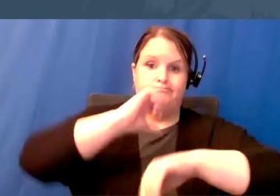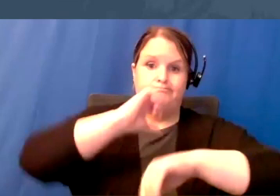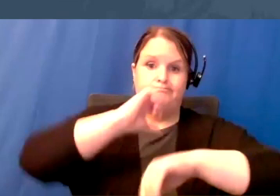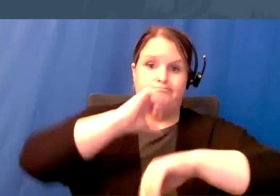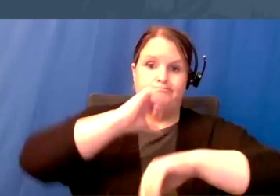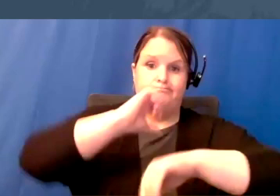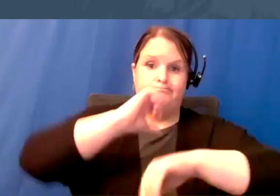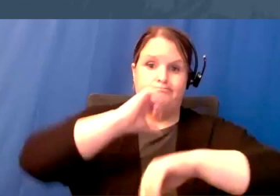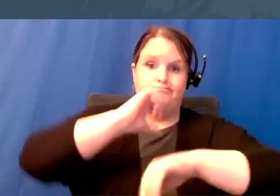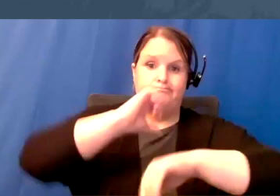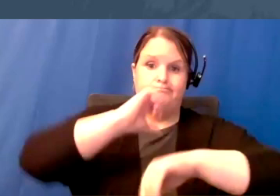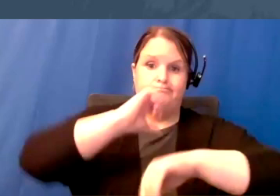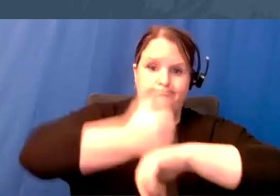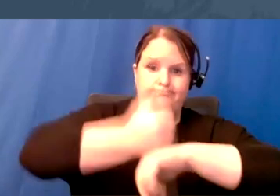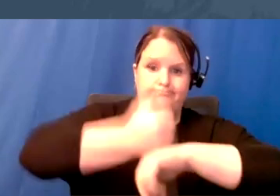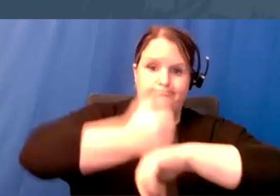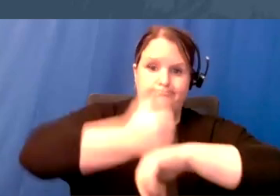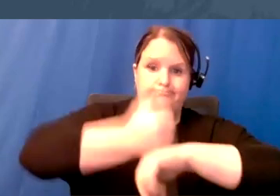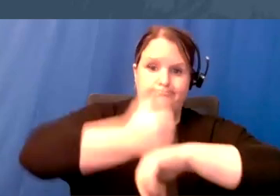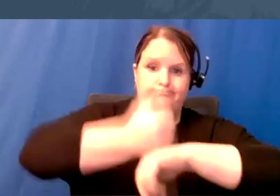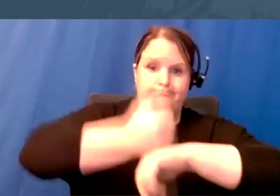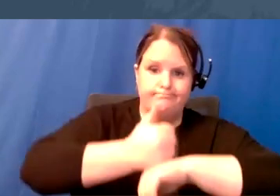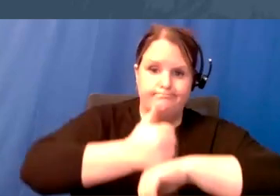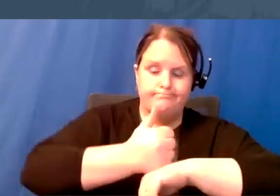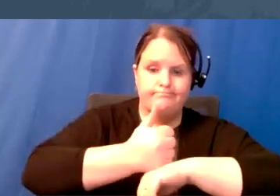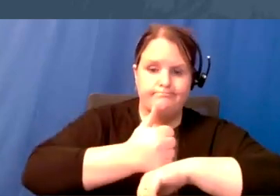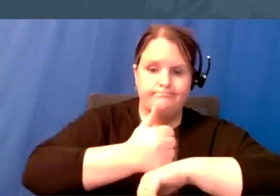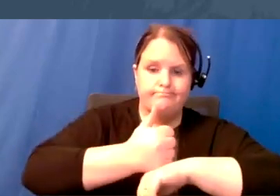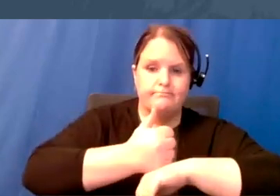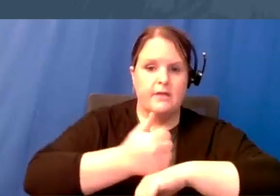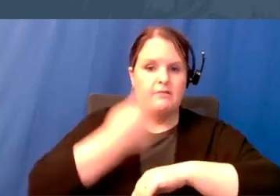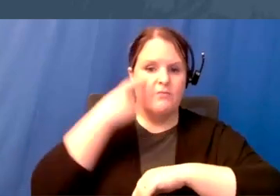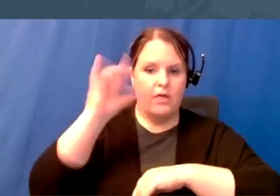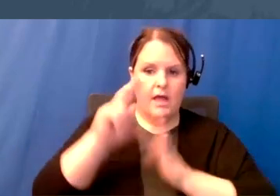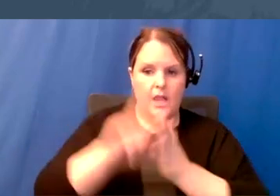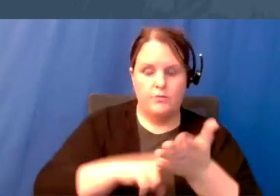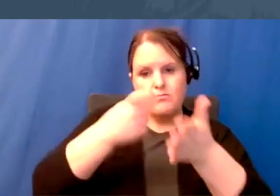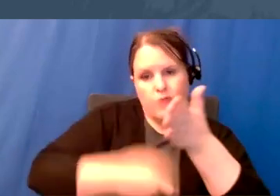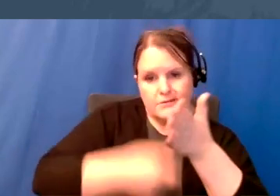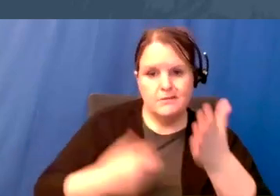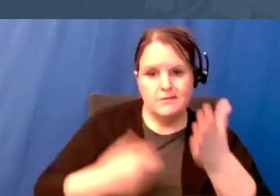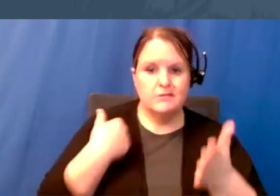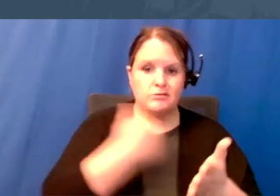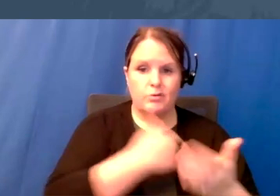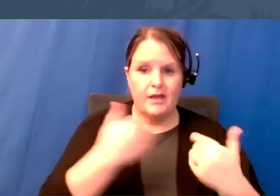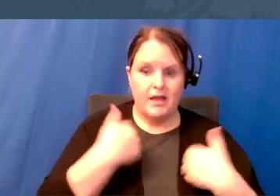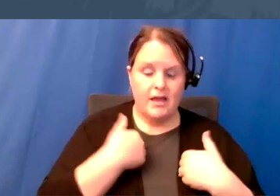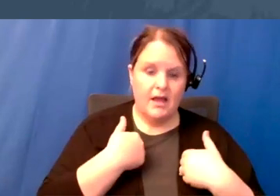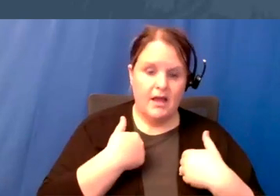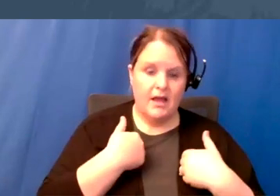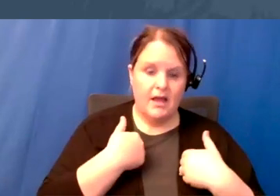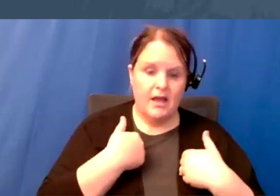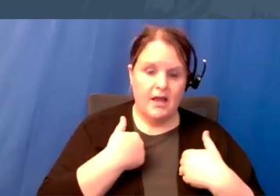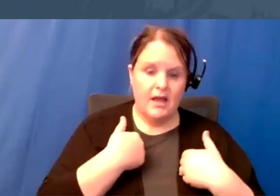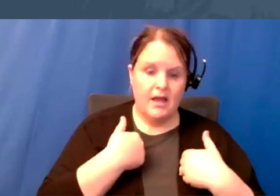rejecting contractors, right? That's something we're going to touch on later, but why do we accept the contractors that we do and why do we reject